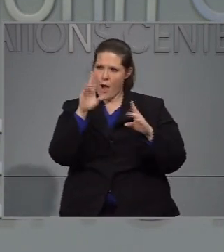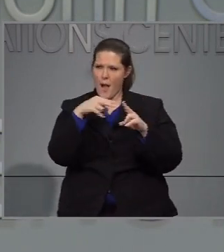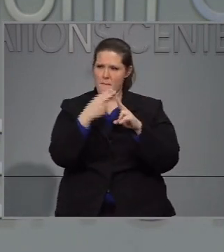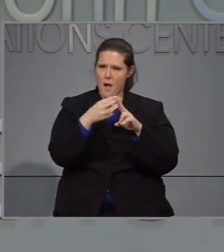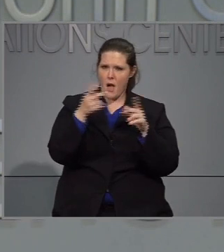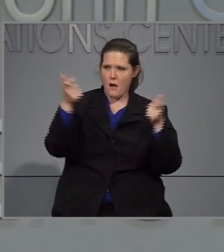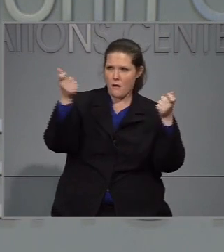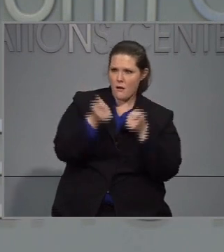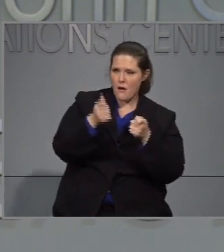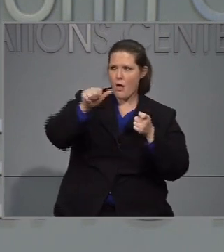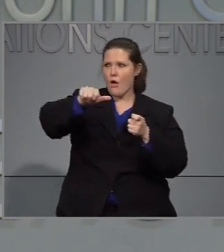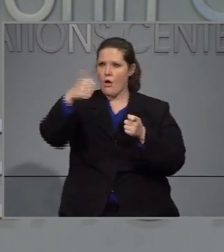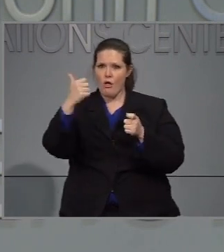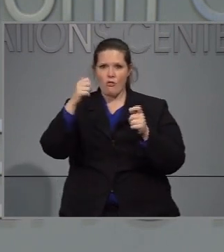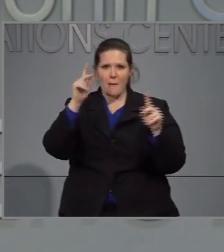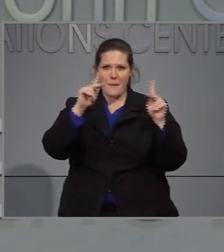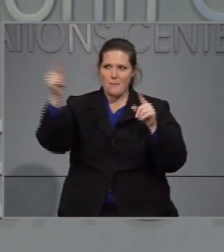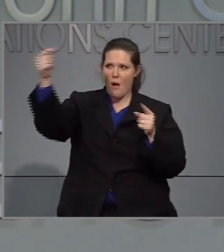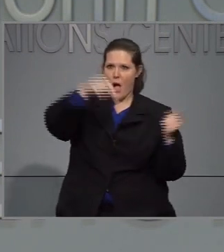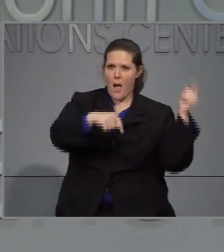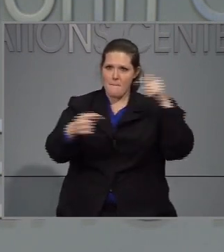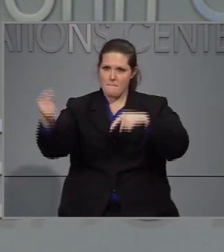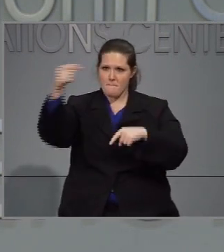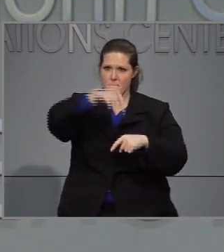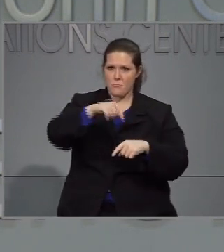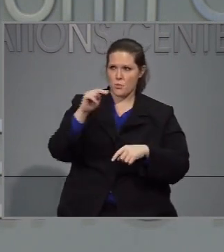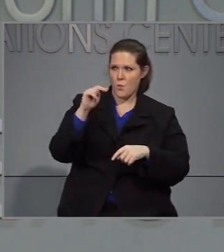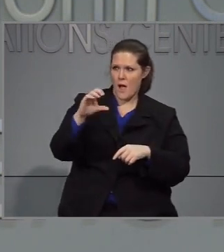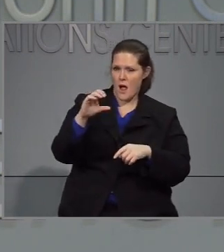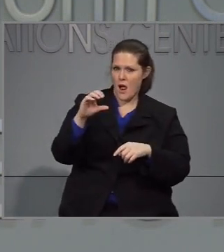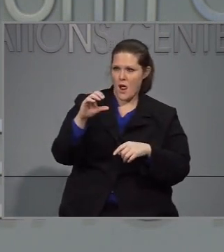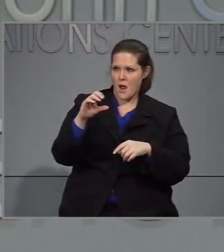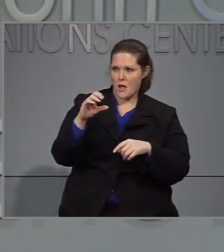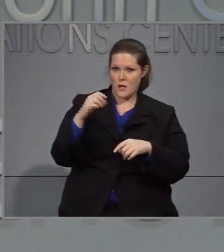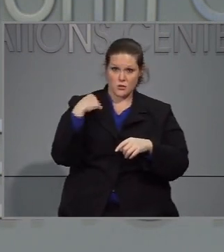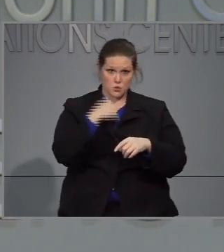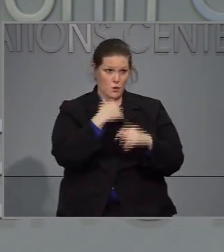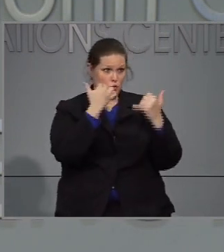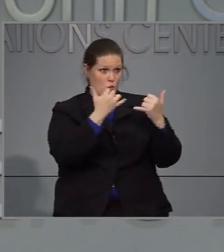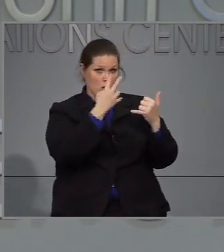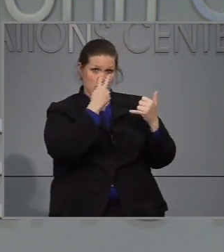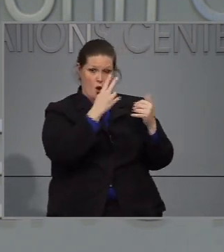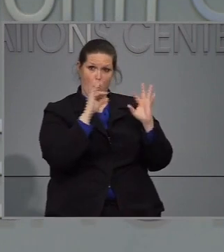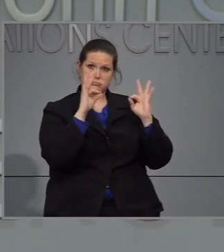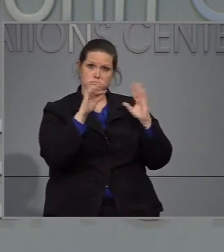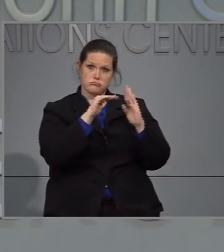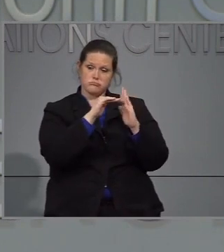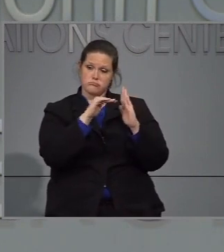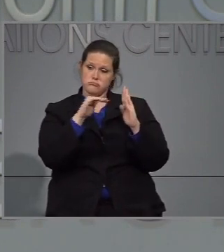visitors that could bring to the city or state, given the progress that we saw today in COVID-19 case numbers?